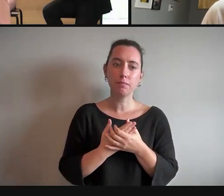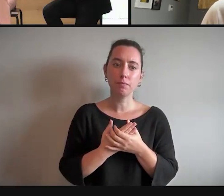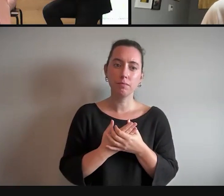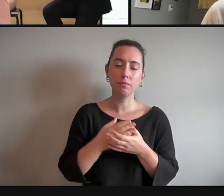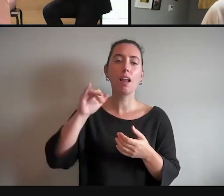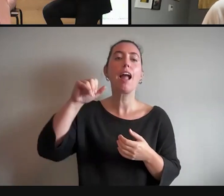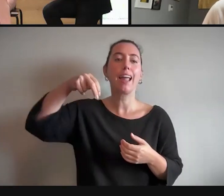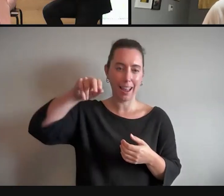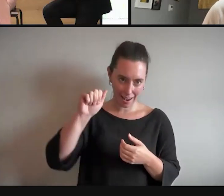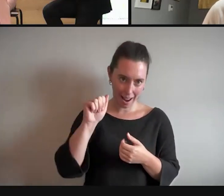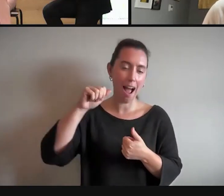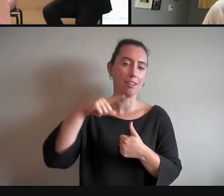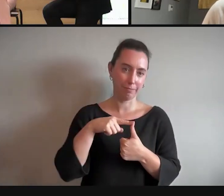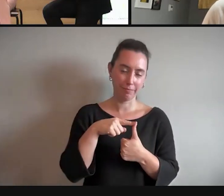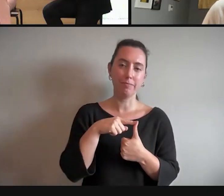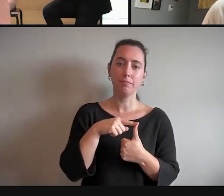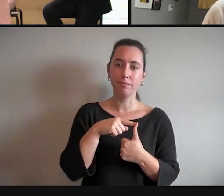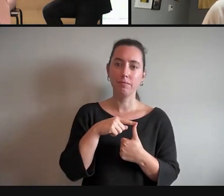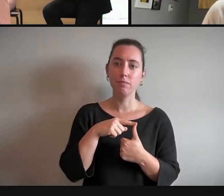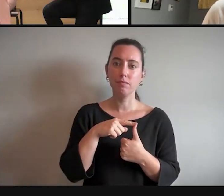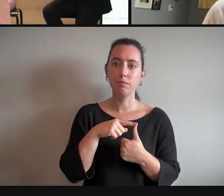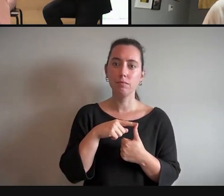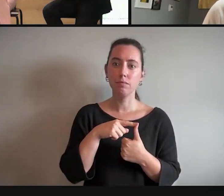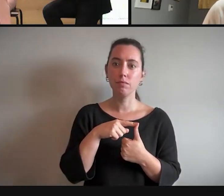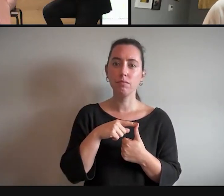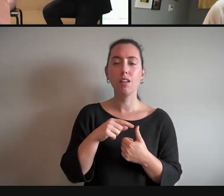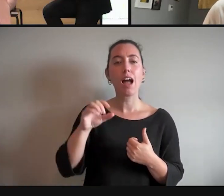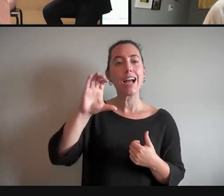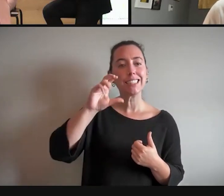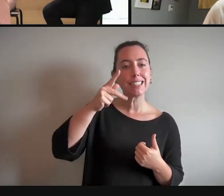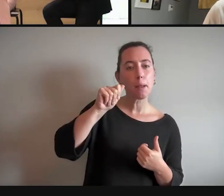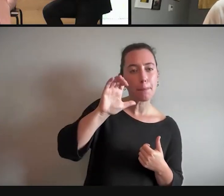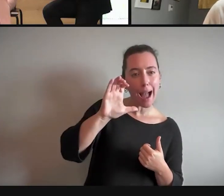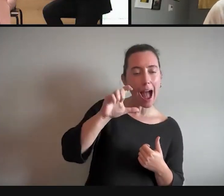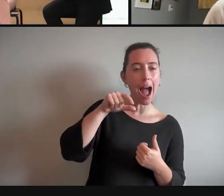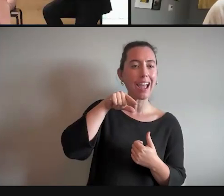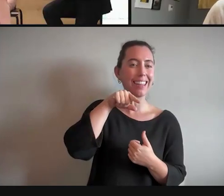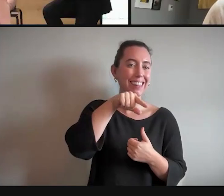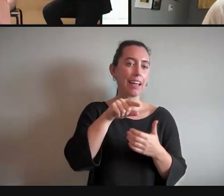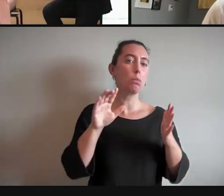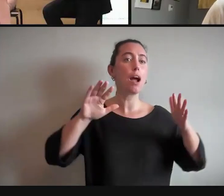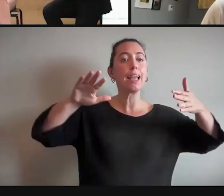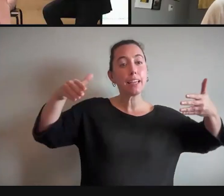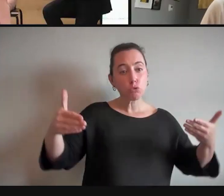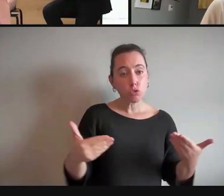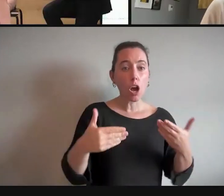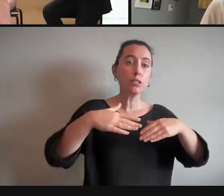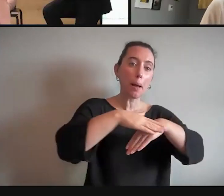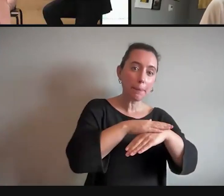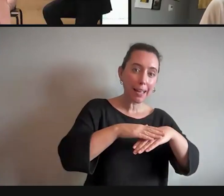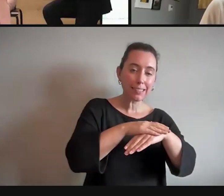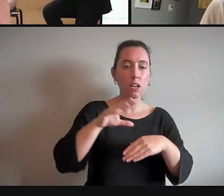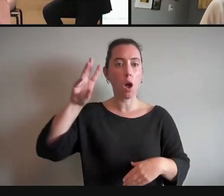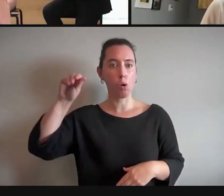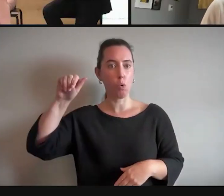CPAC and the WAS, because CPAC is more like introduction for the accessibility, and the WAS is